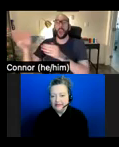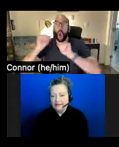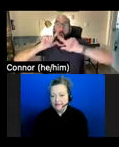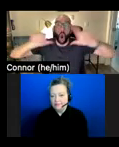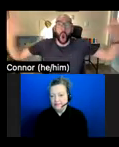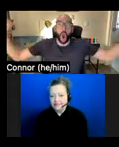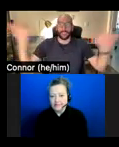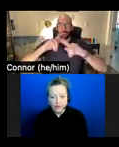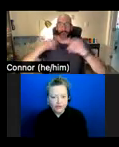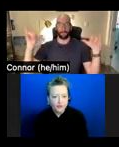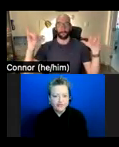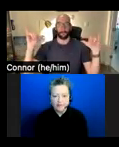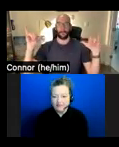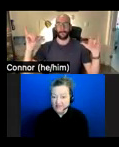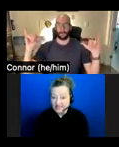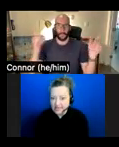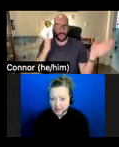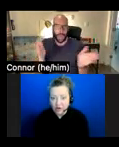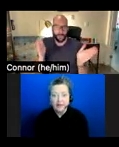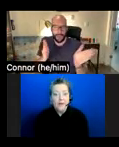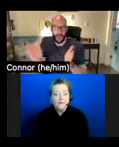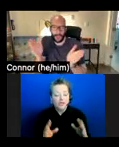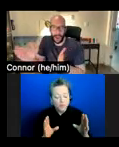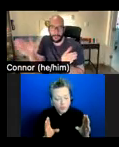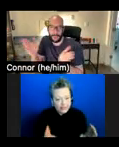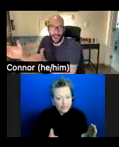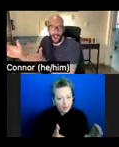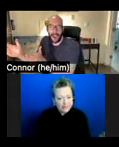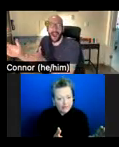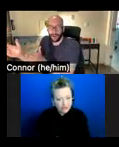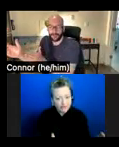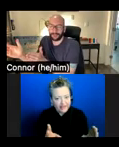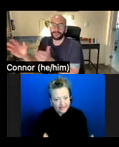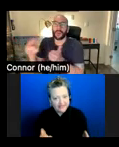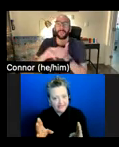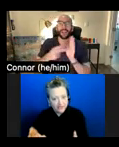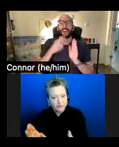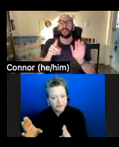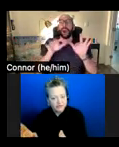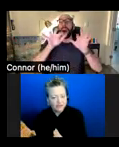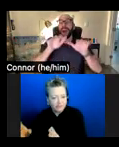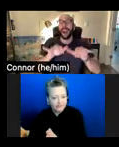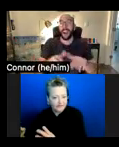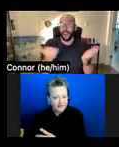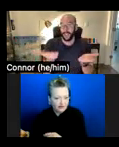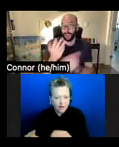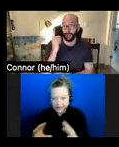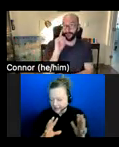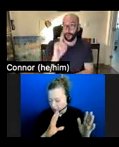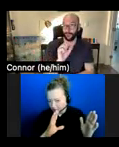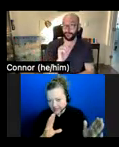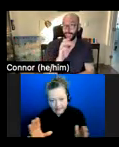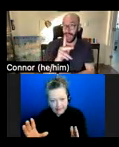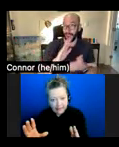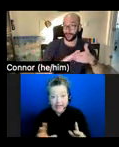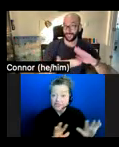foundation that is supporting you or some kind of event that's coming on, but you really want to make sure that it's scheduled in terms of